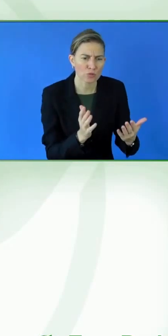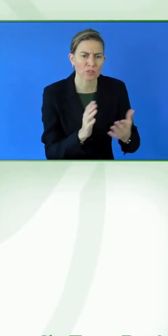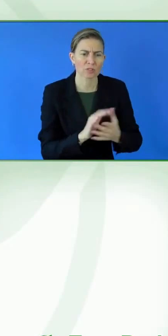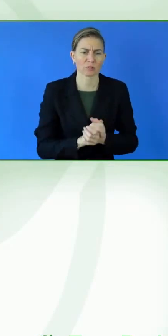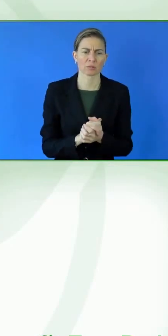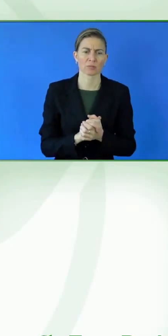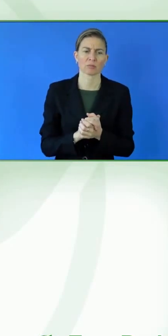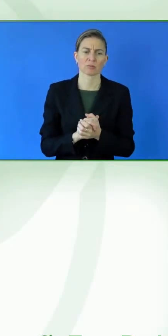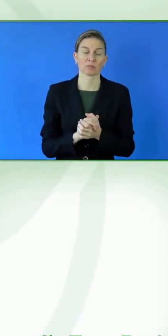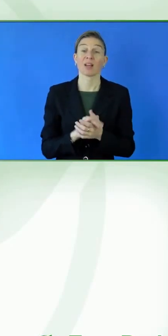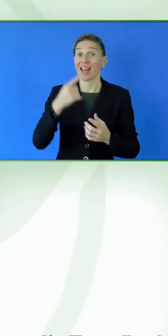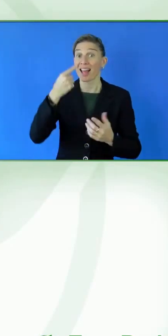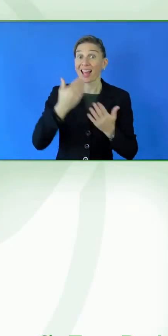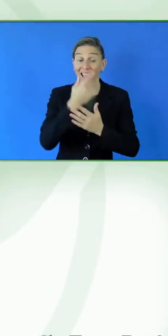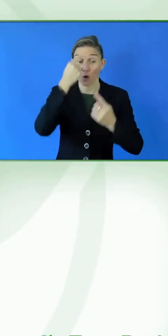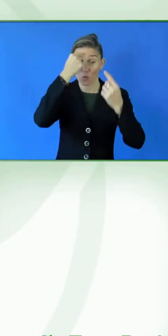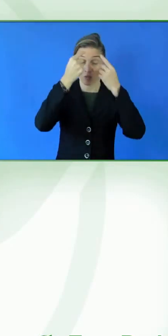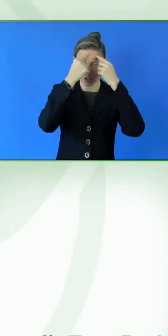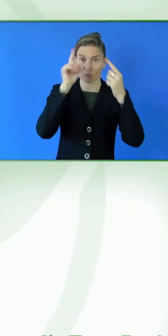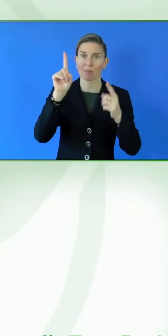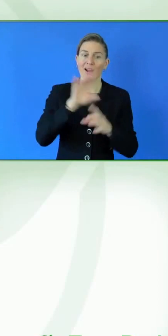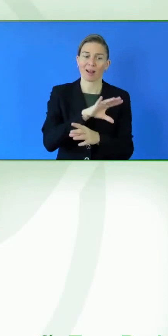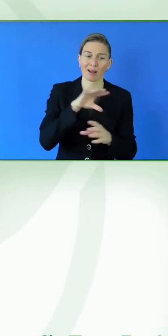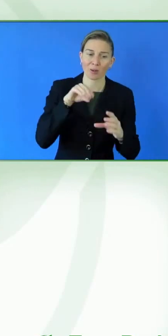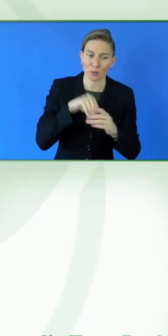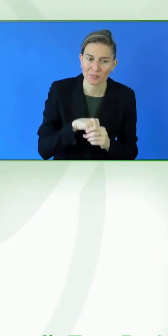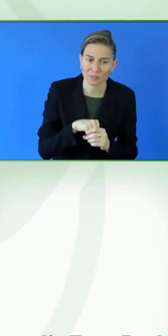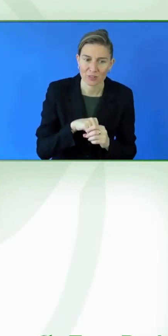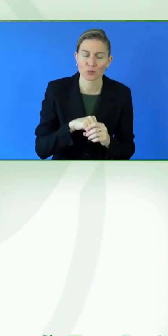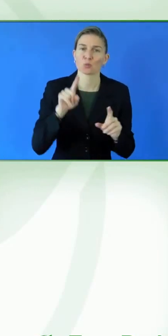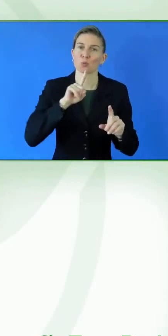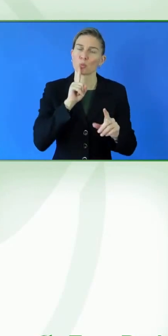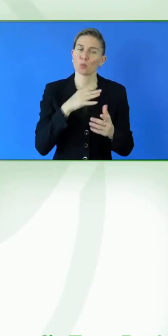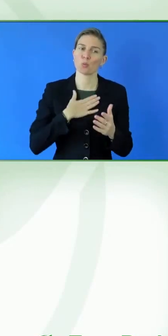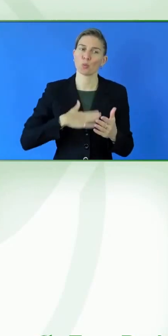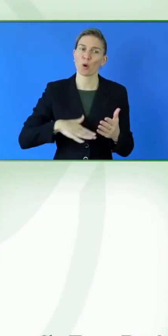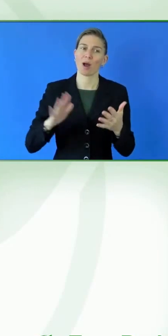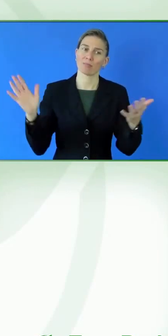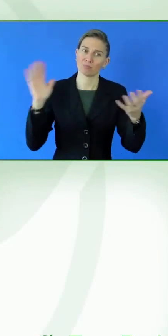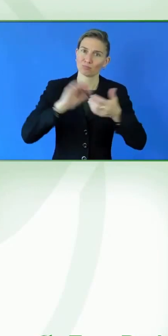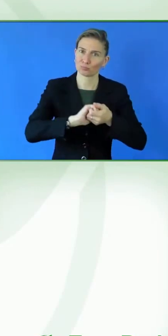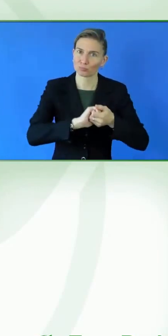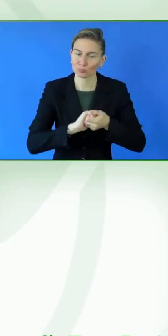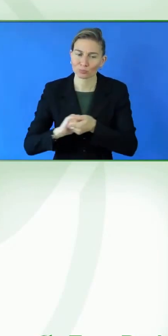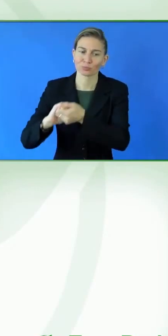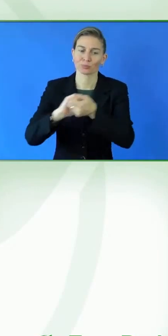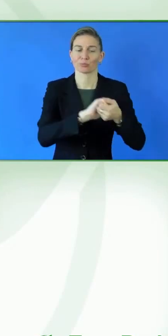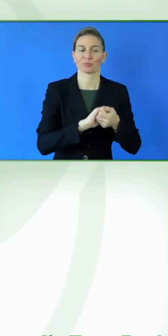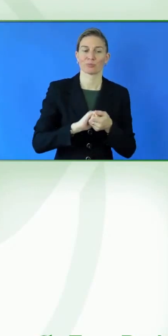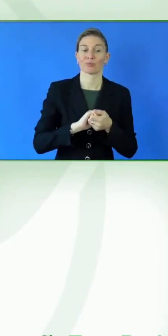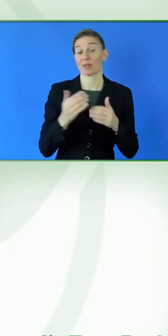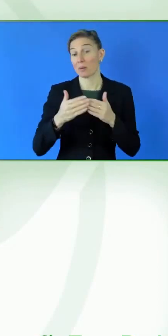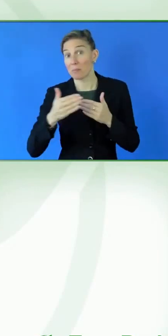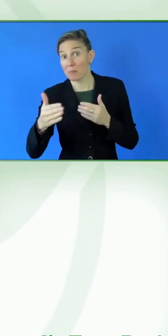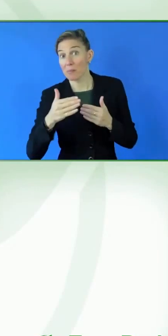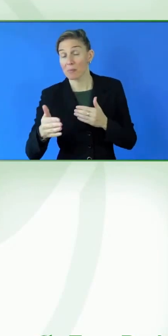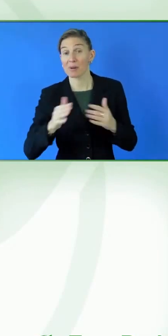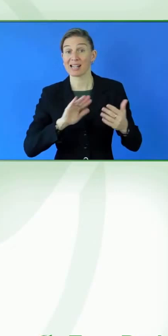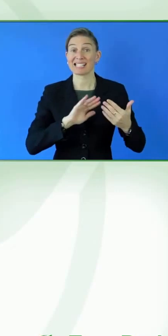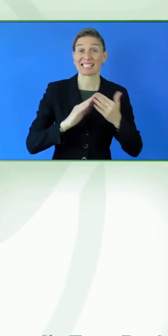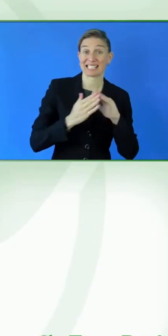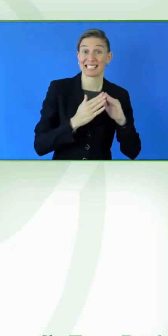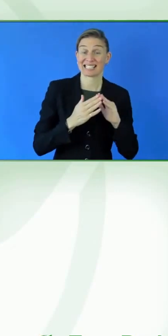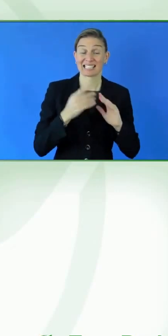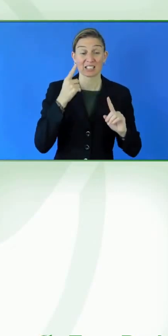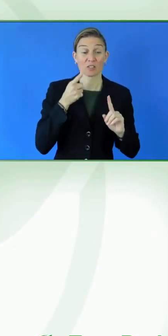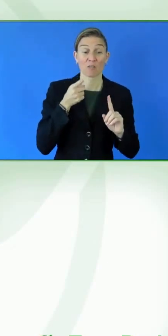be part of this network. We're doing some exciting things with Cities for All coming up. We're launching stories and learnings